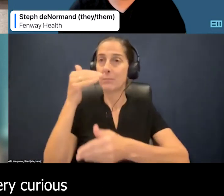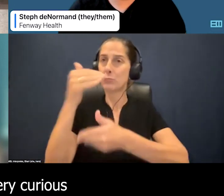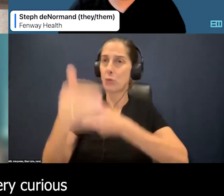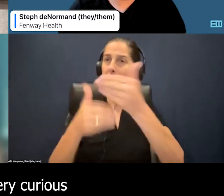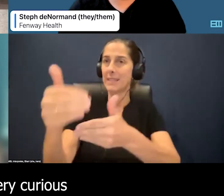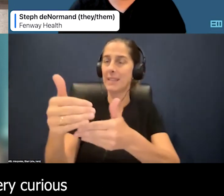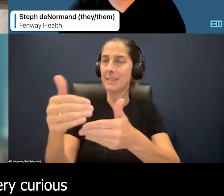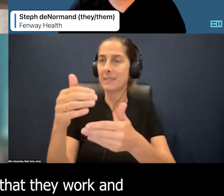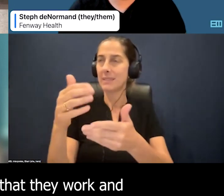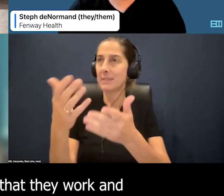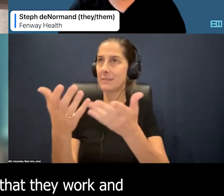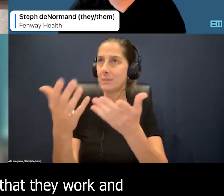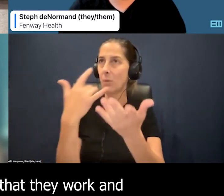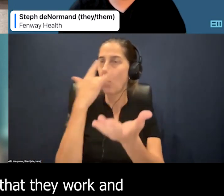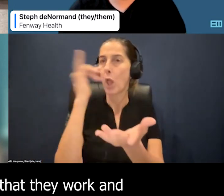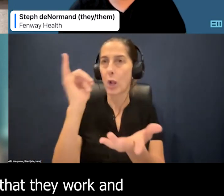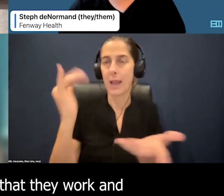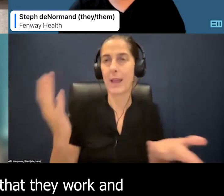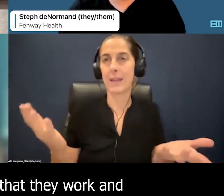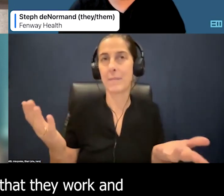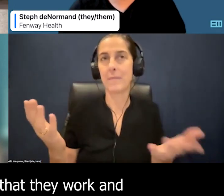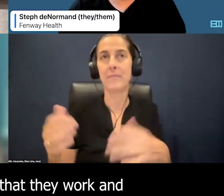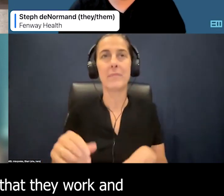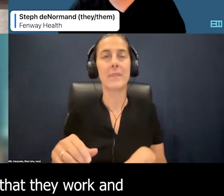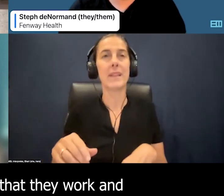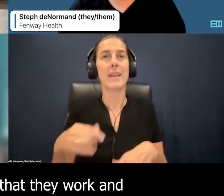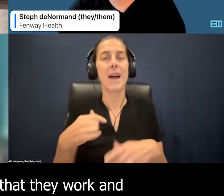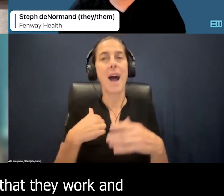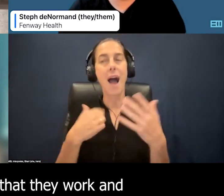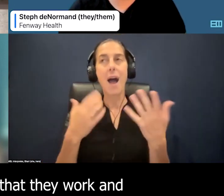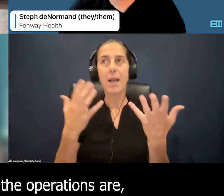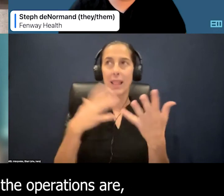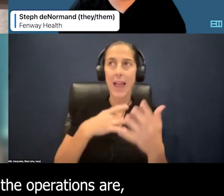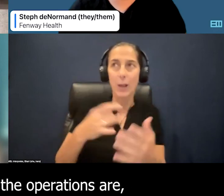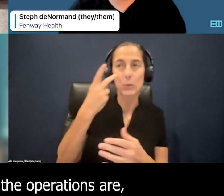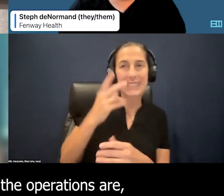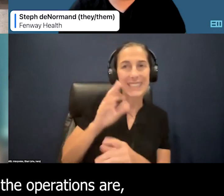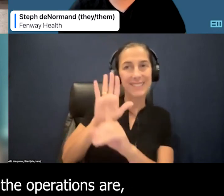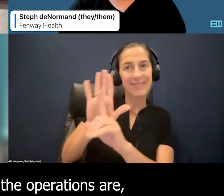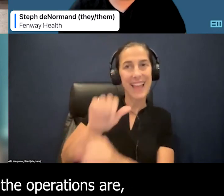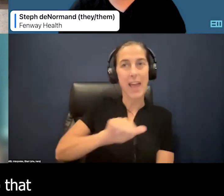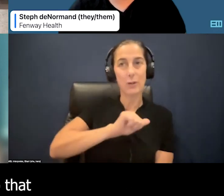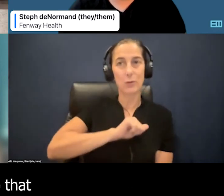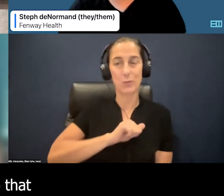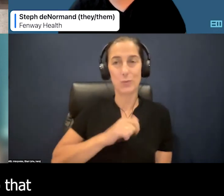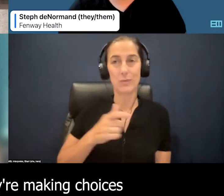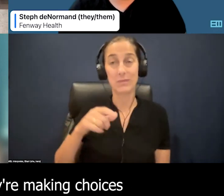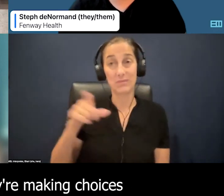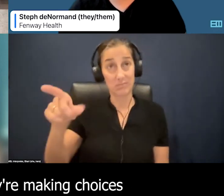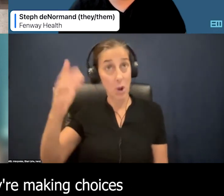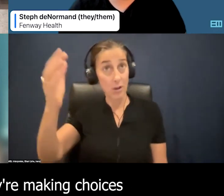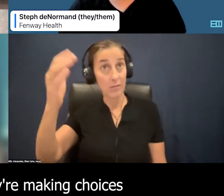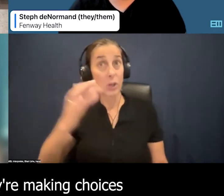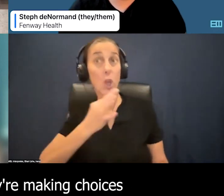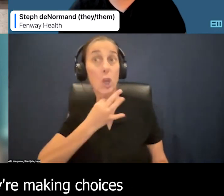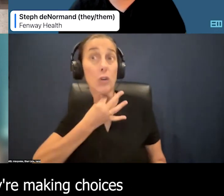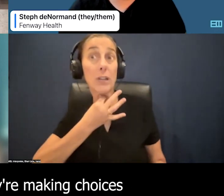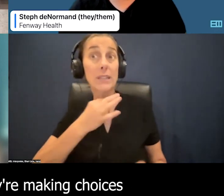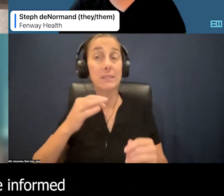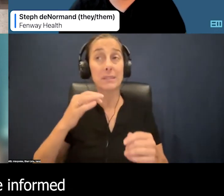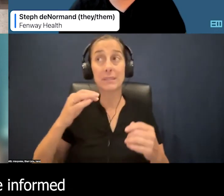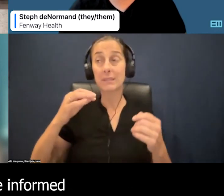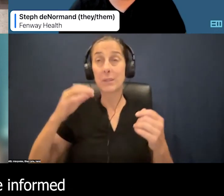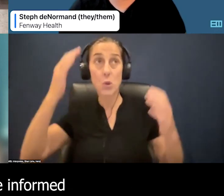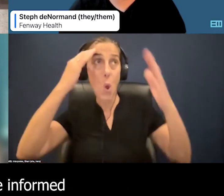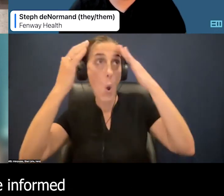be very curious about the place that they work and what the operations are, so that I know that they're making